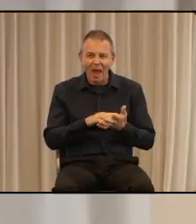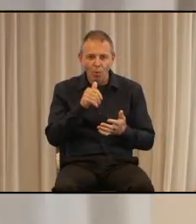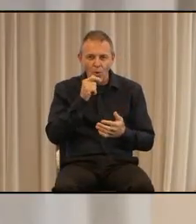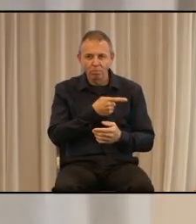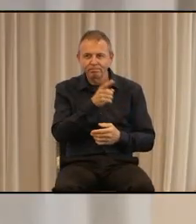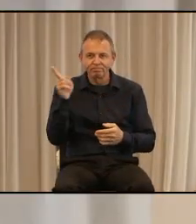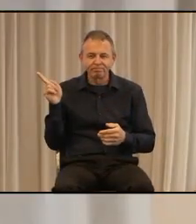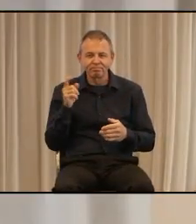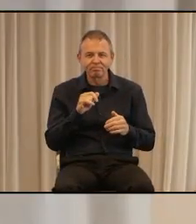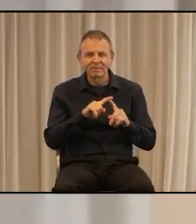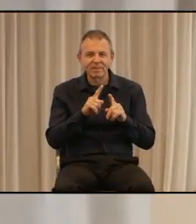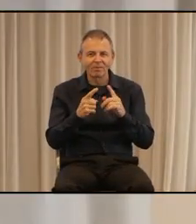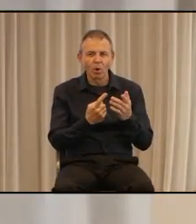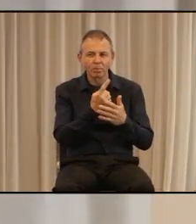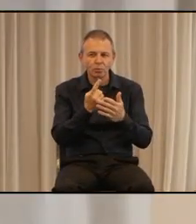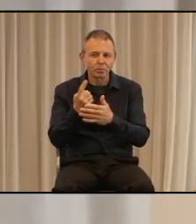have our eyes wide open.